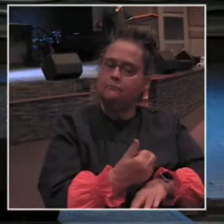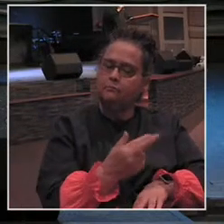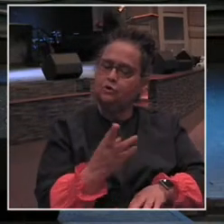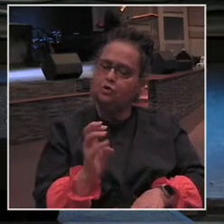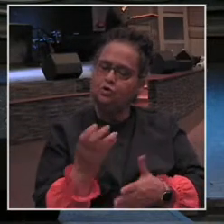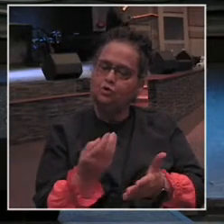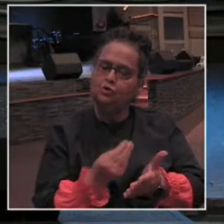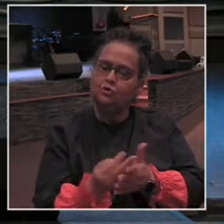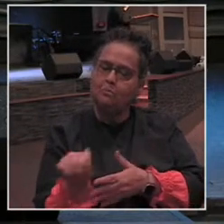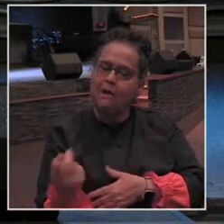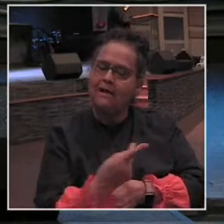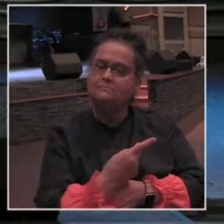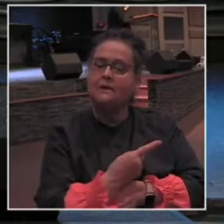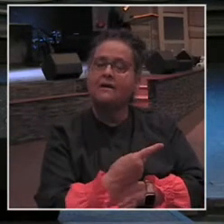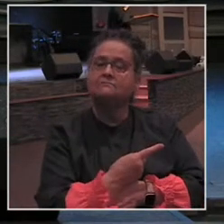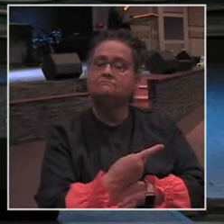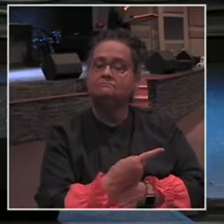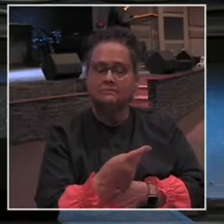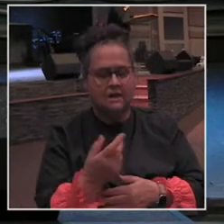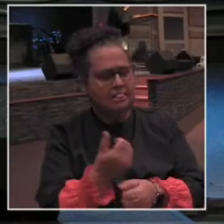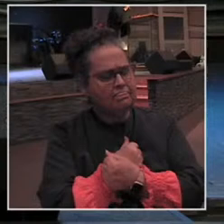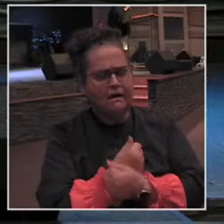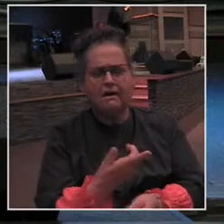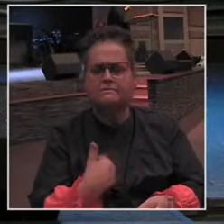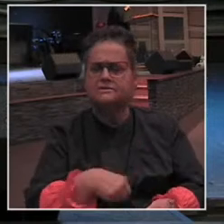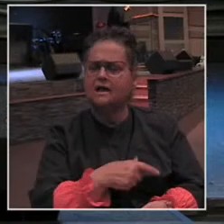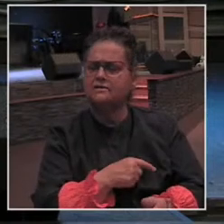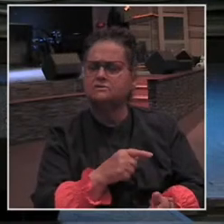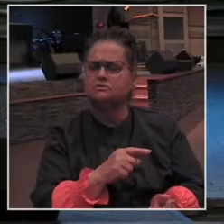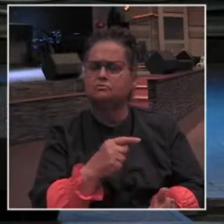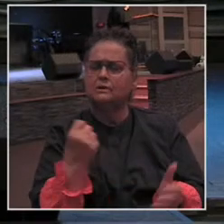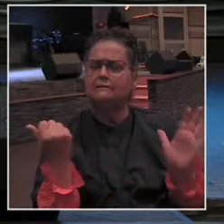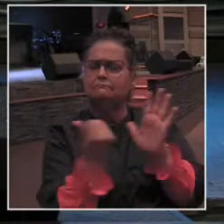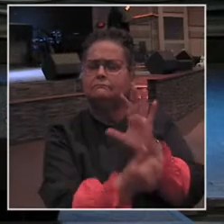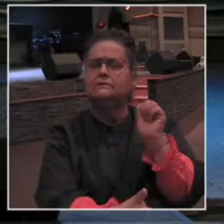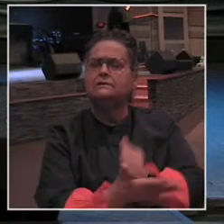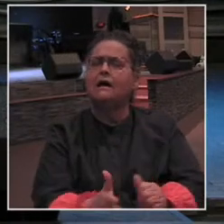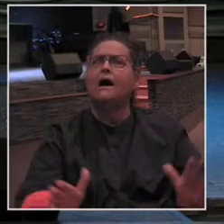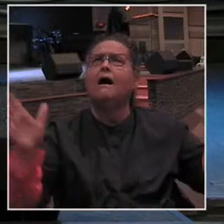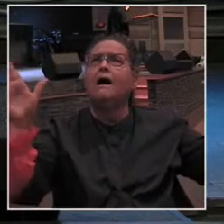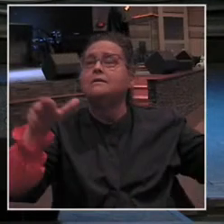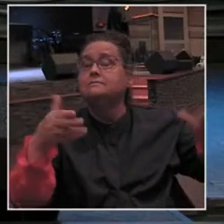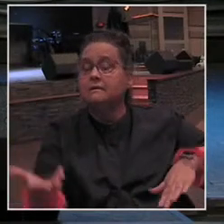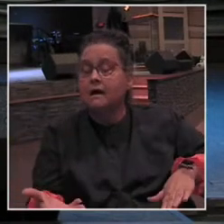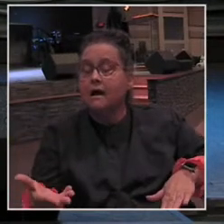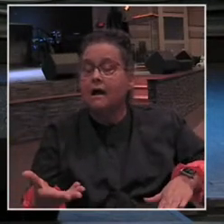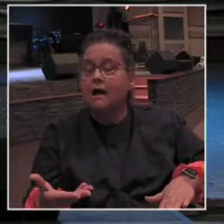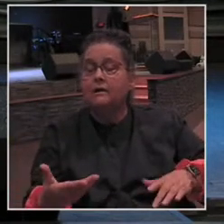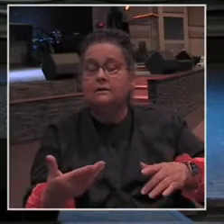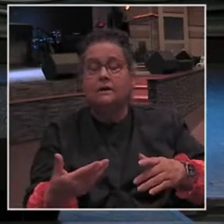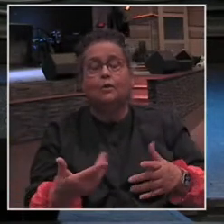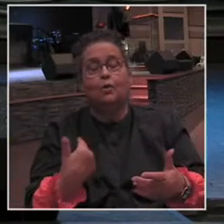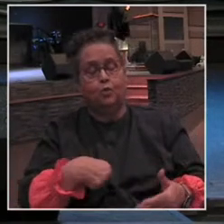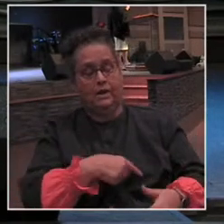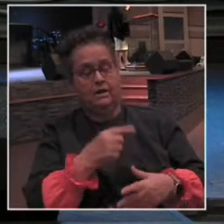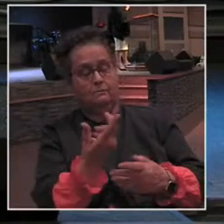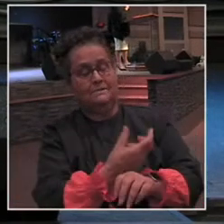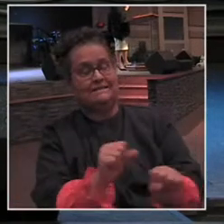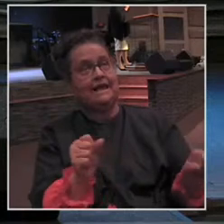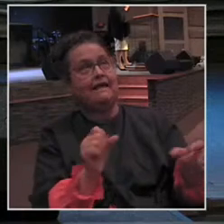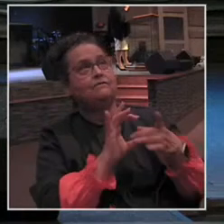us. He loves us that much. He chose us when he died on the cross for our sin so that we could be saved and have